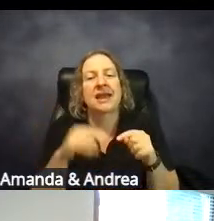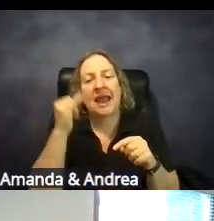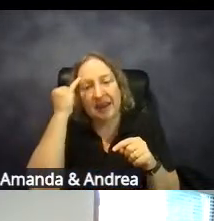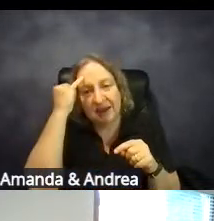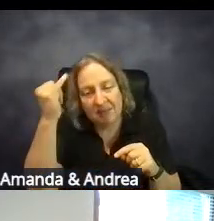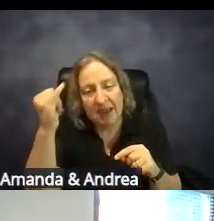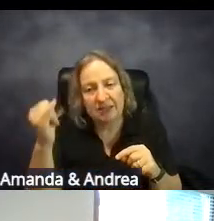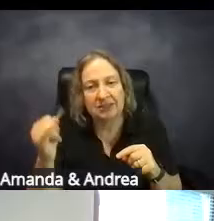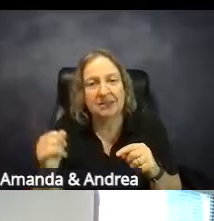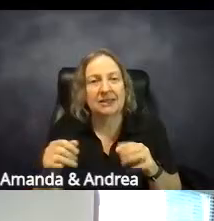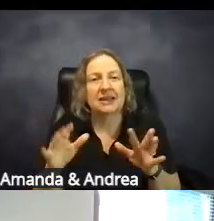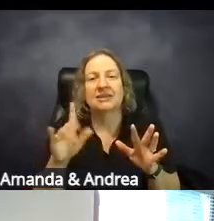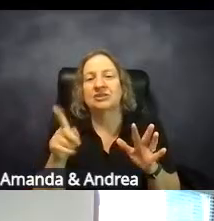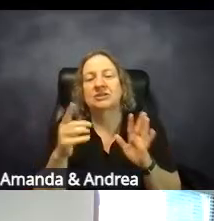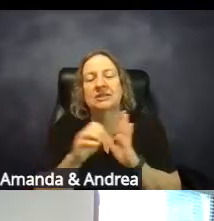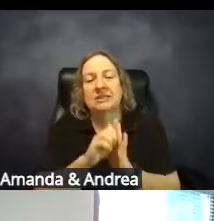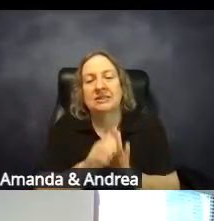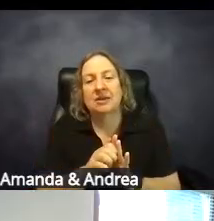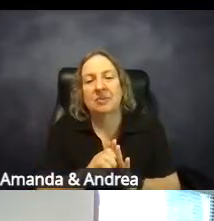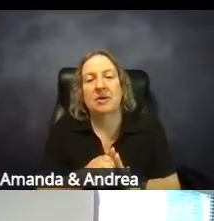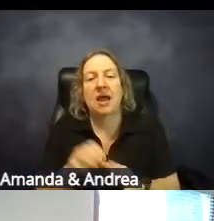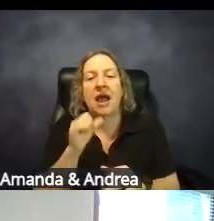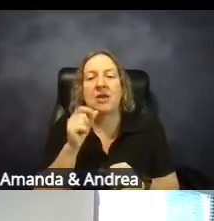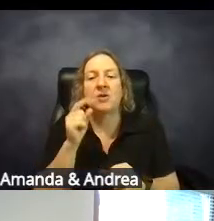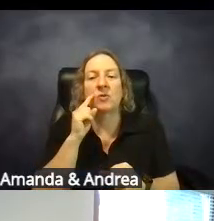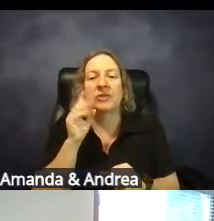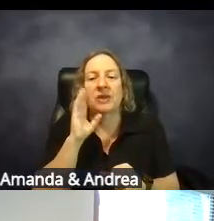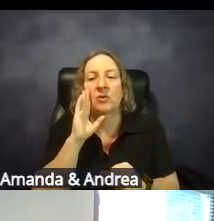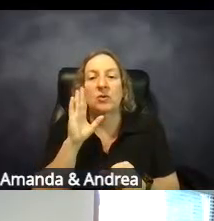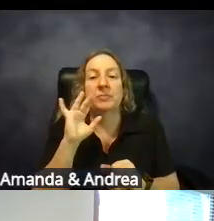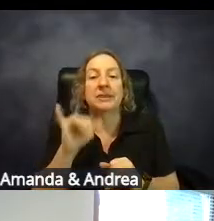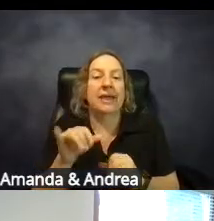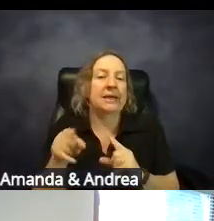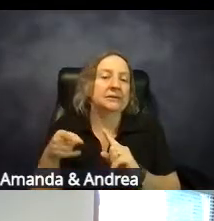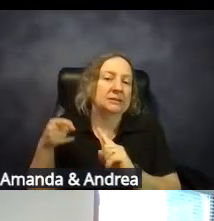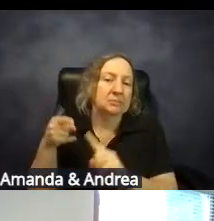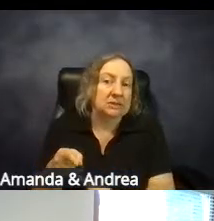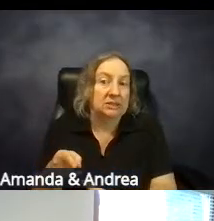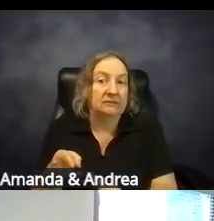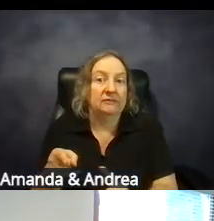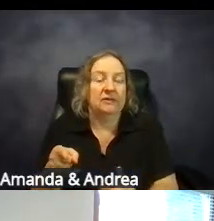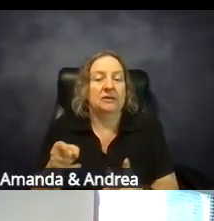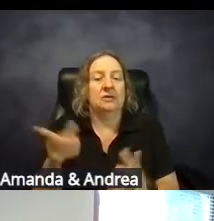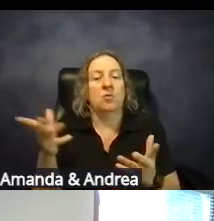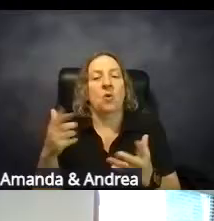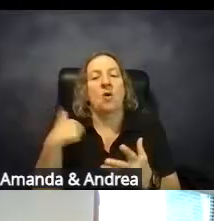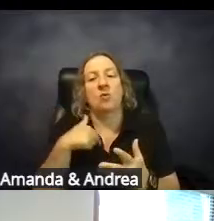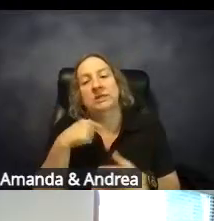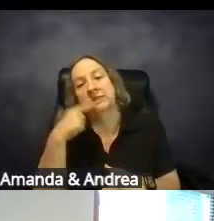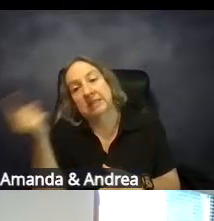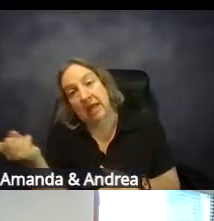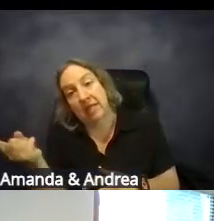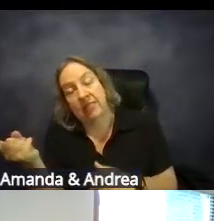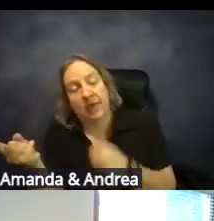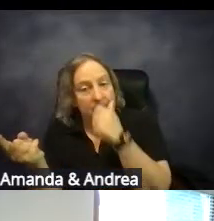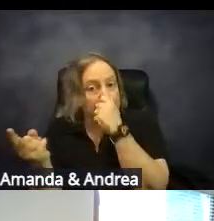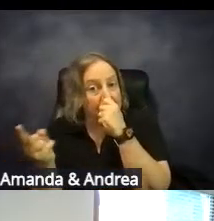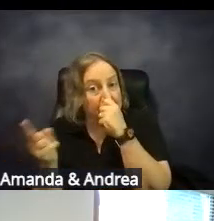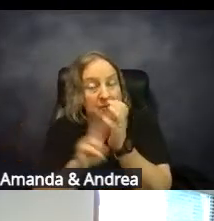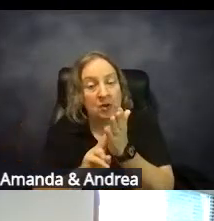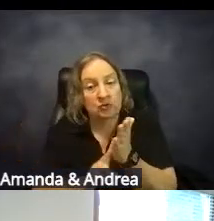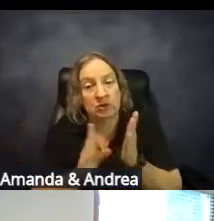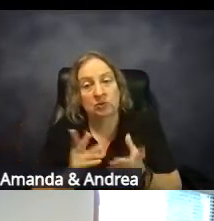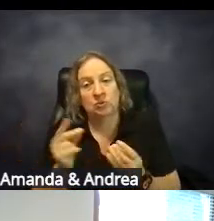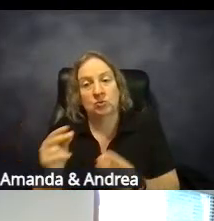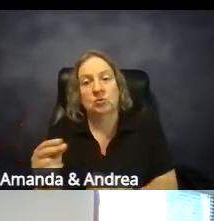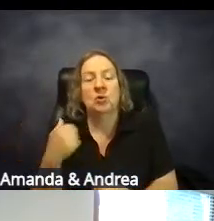and I know that was just an example, it's going to be nearly that specific in what we specify for the contractor. We're